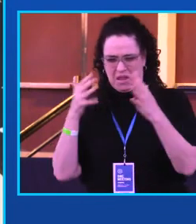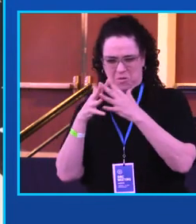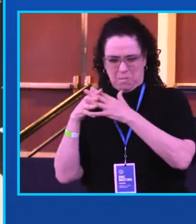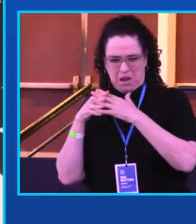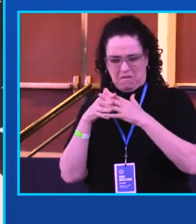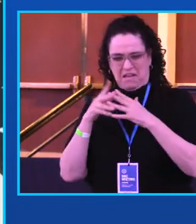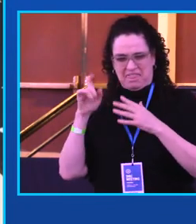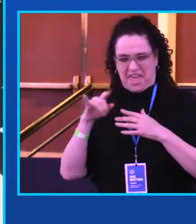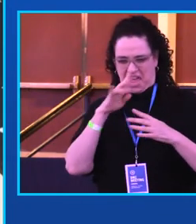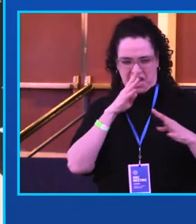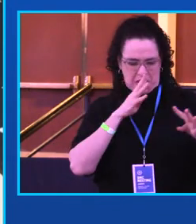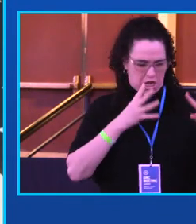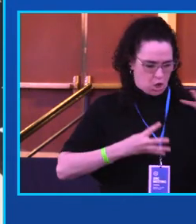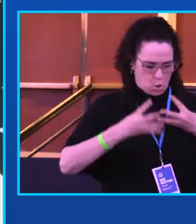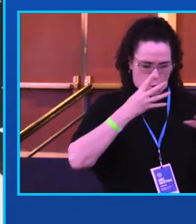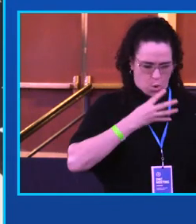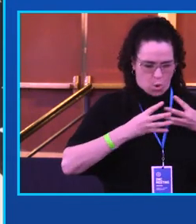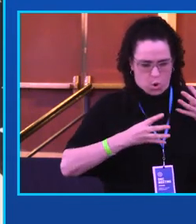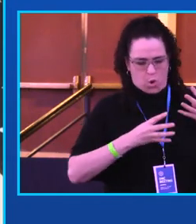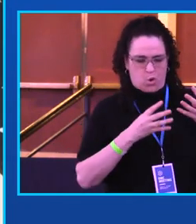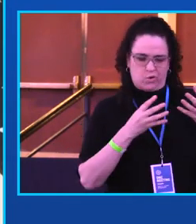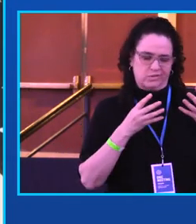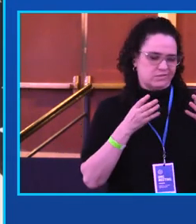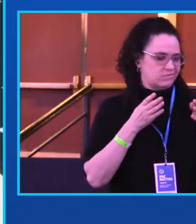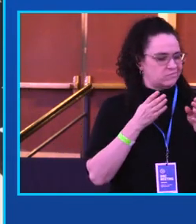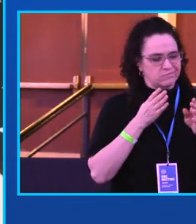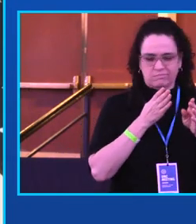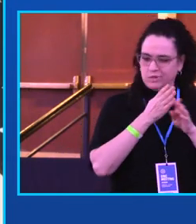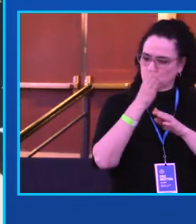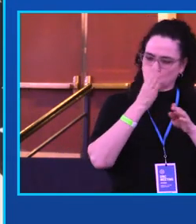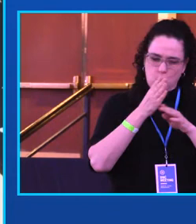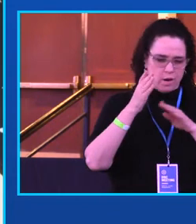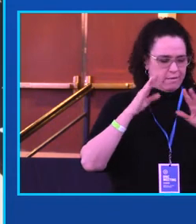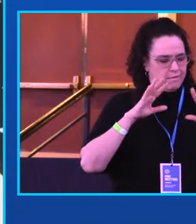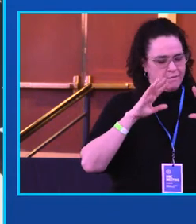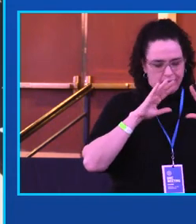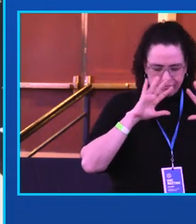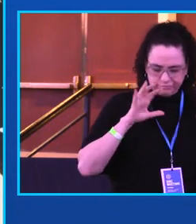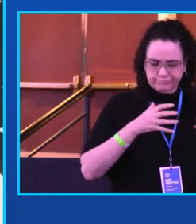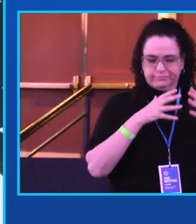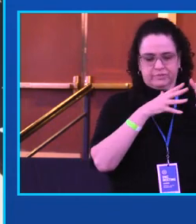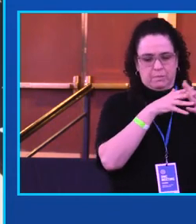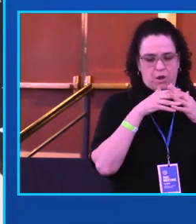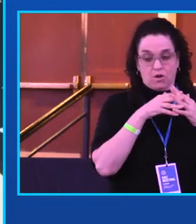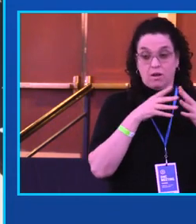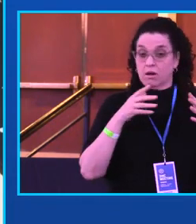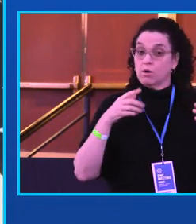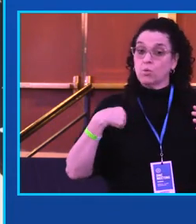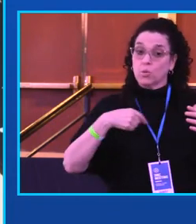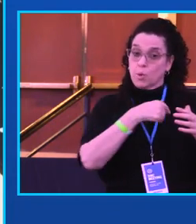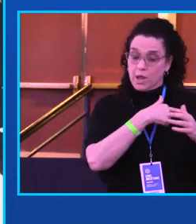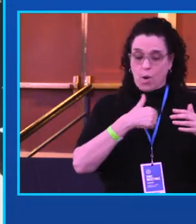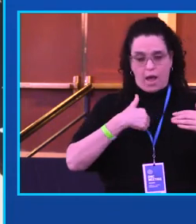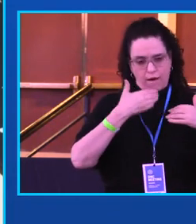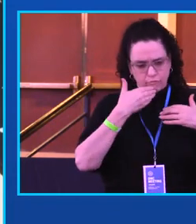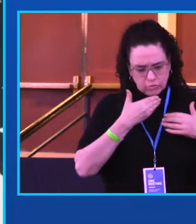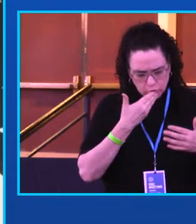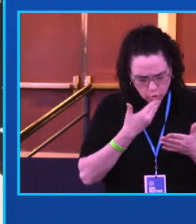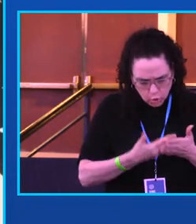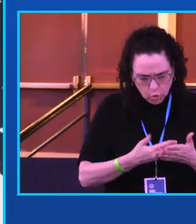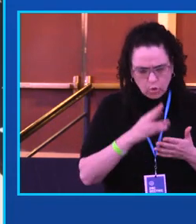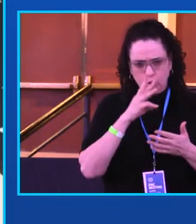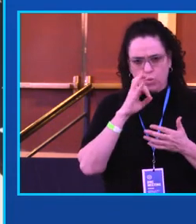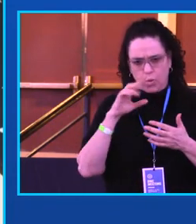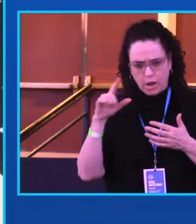America. As Americans of goodwill and democratic consciousness, we recognize